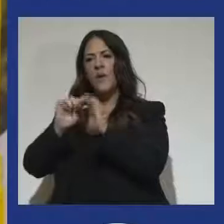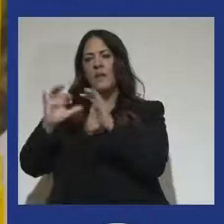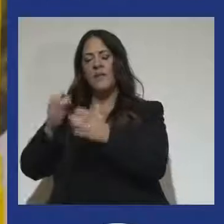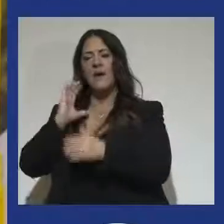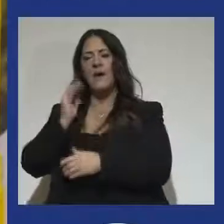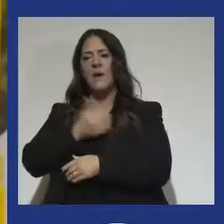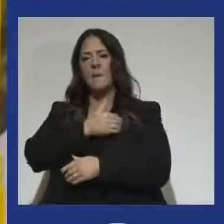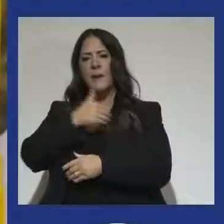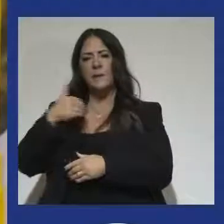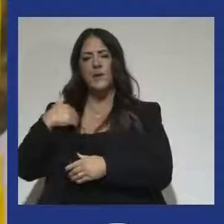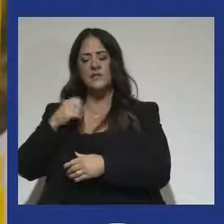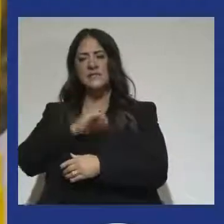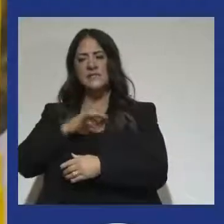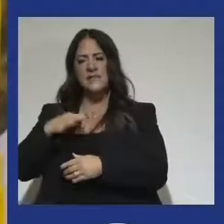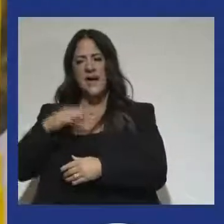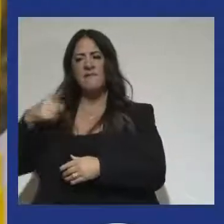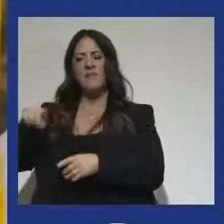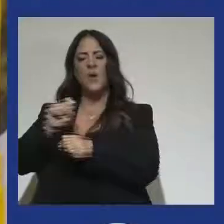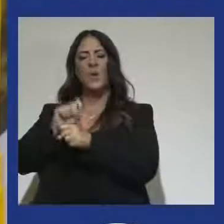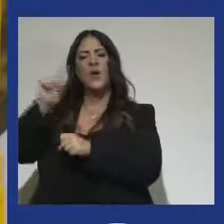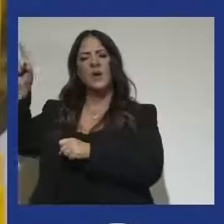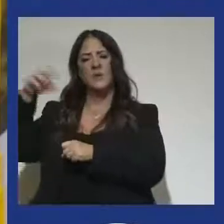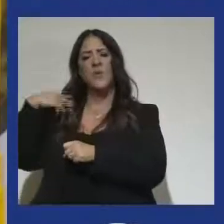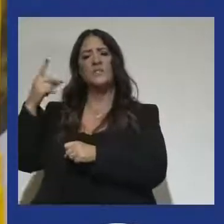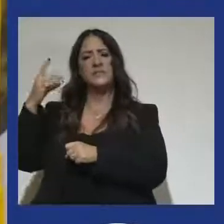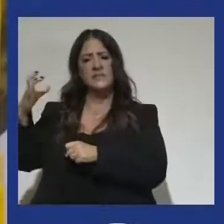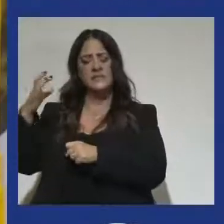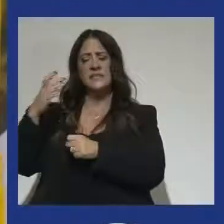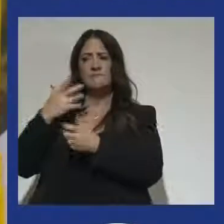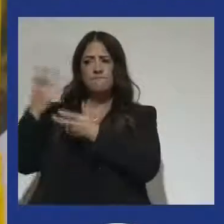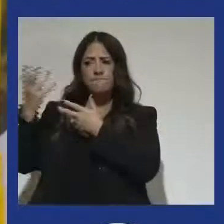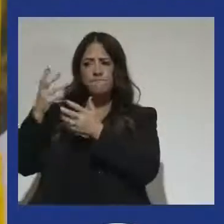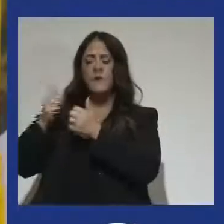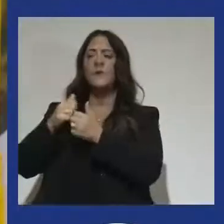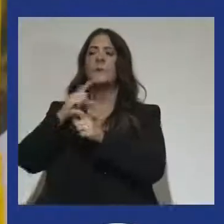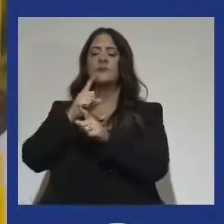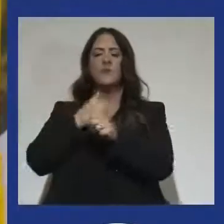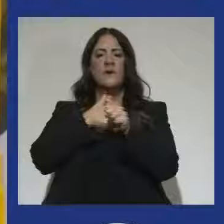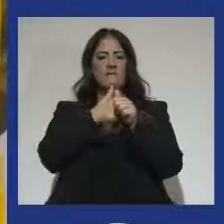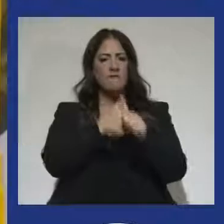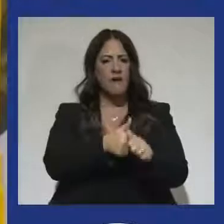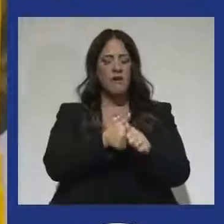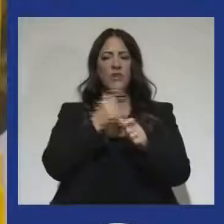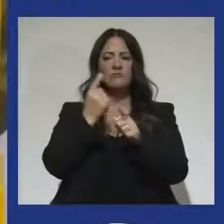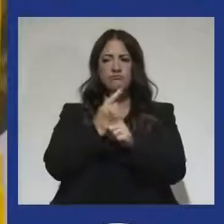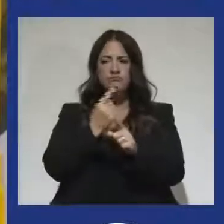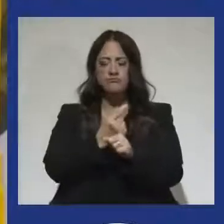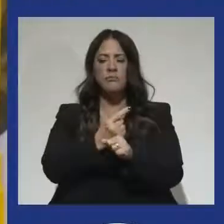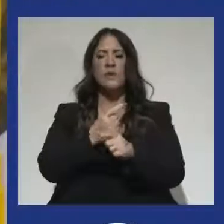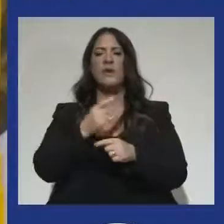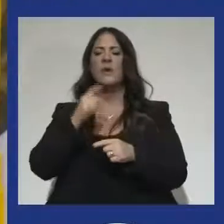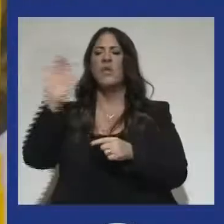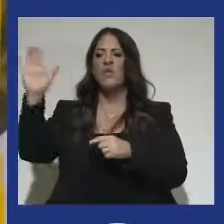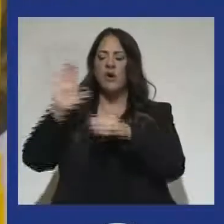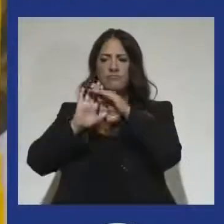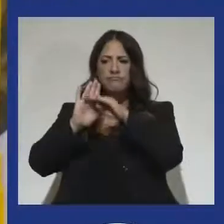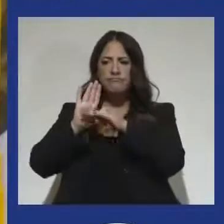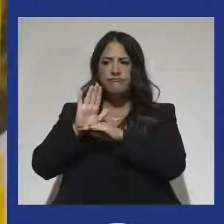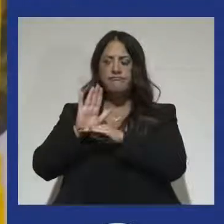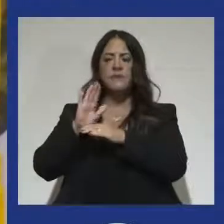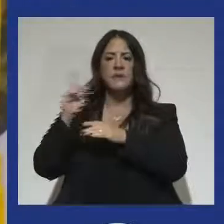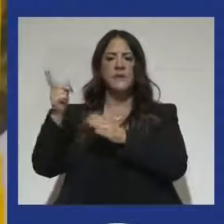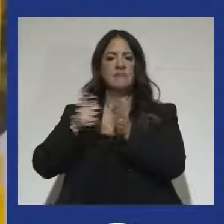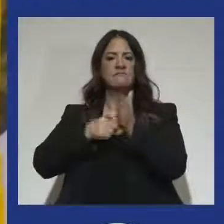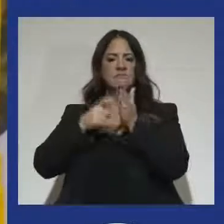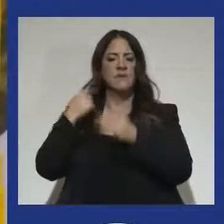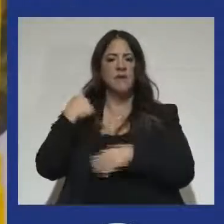members of our staff that work in Washington, D.C. to make sure that we're following all of the guidance that the federal government's